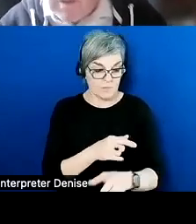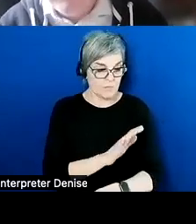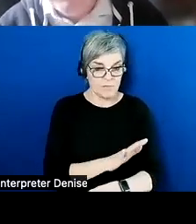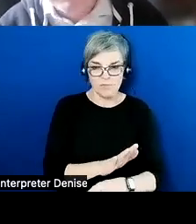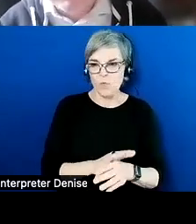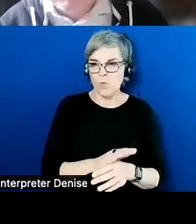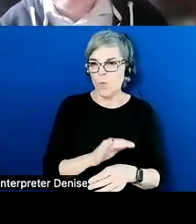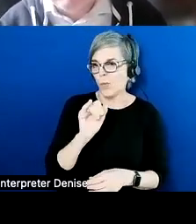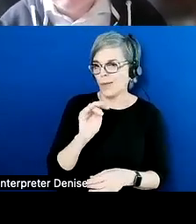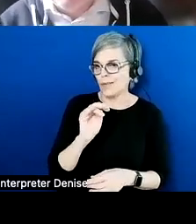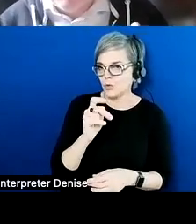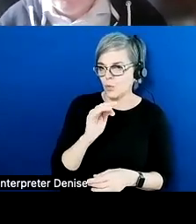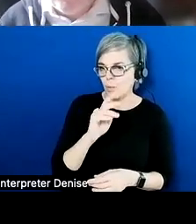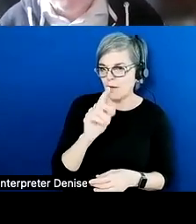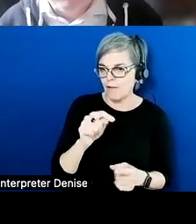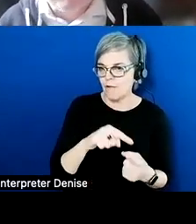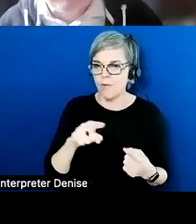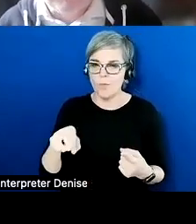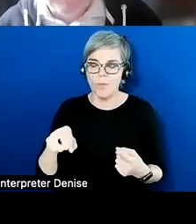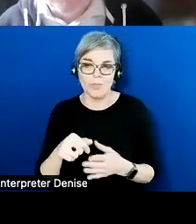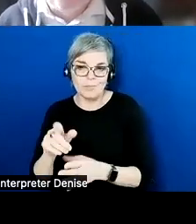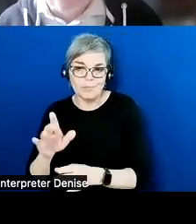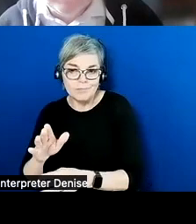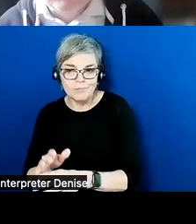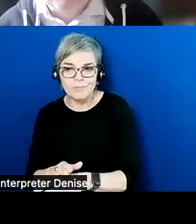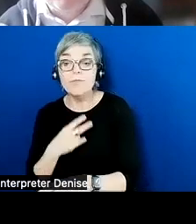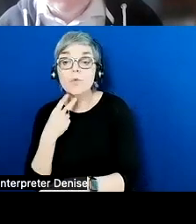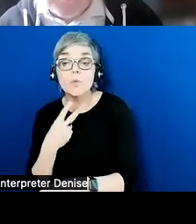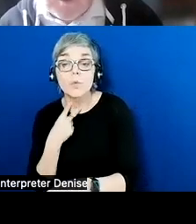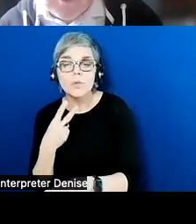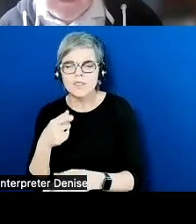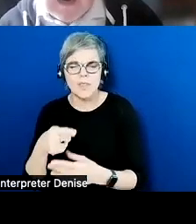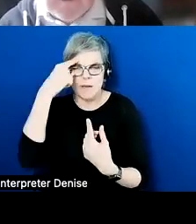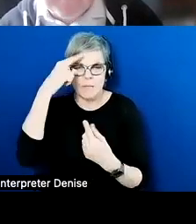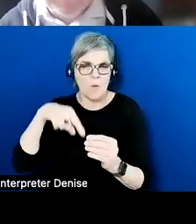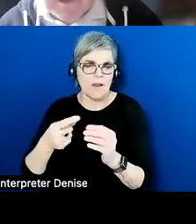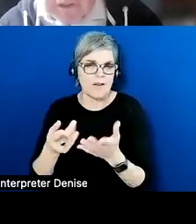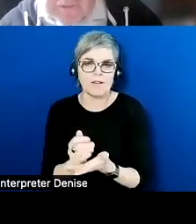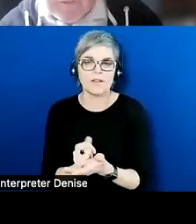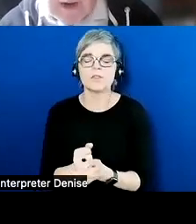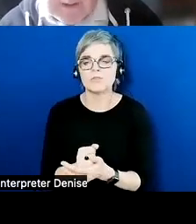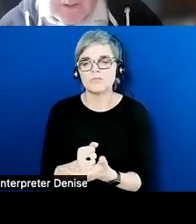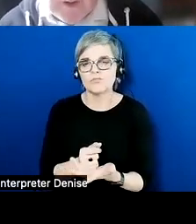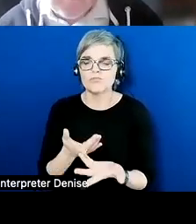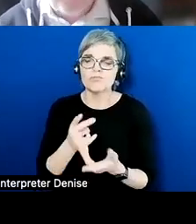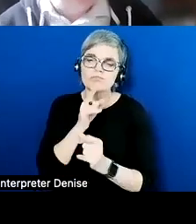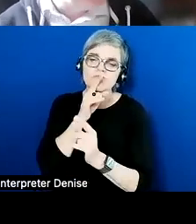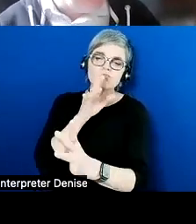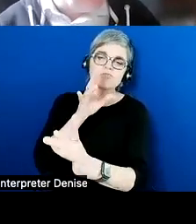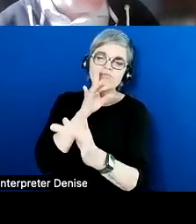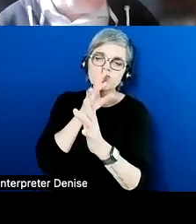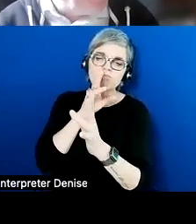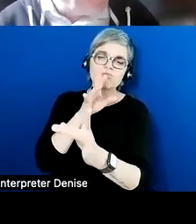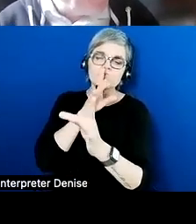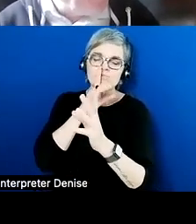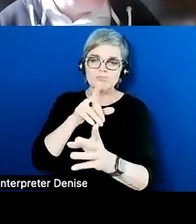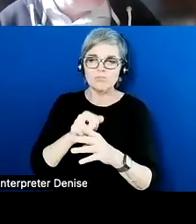song they're singing together, and what kind of way could you have to describe what's